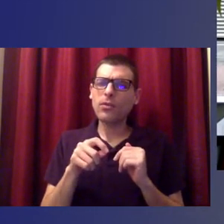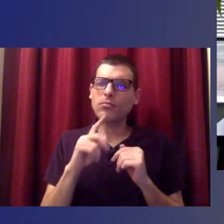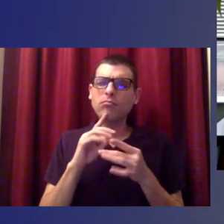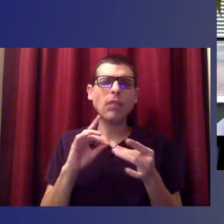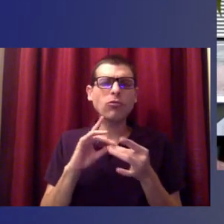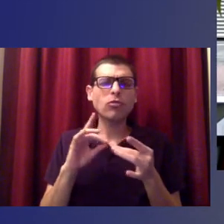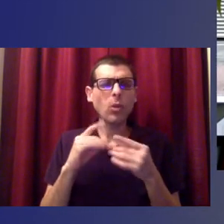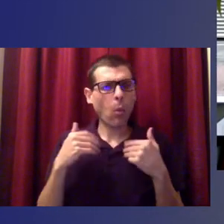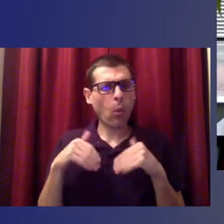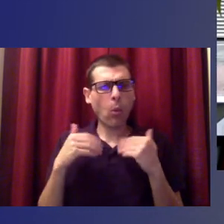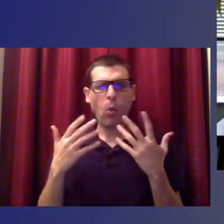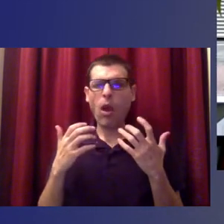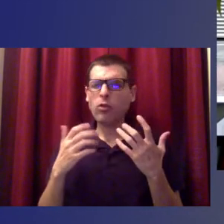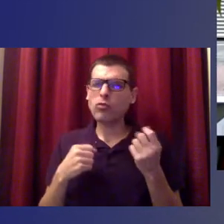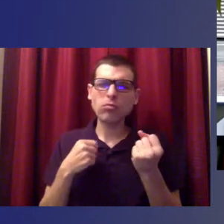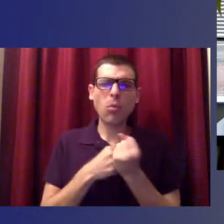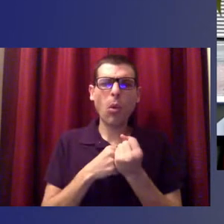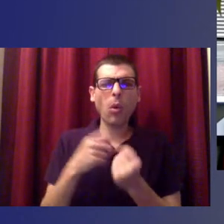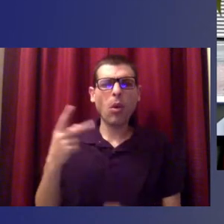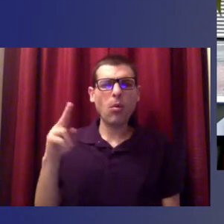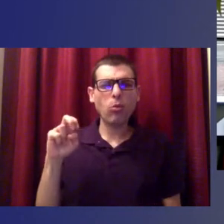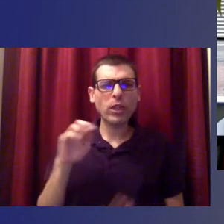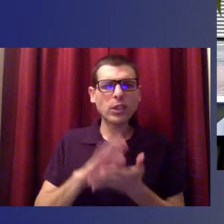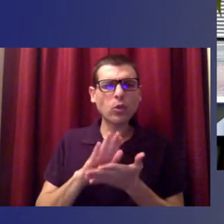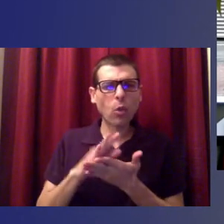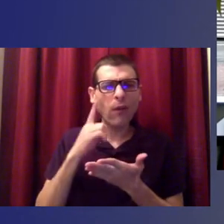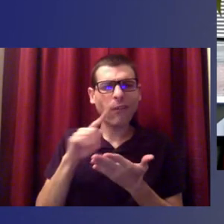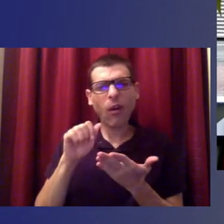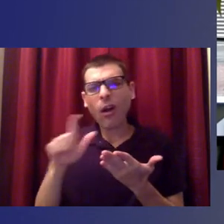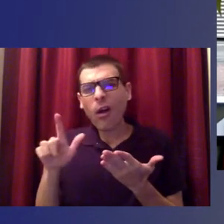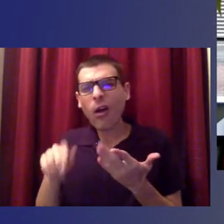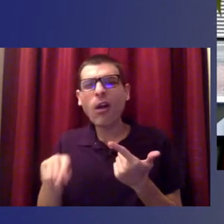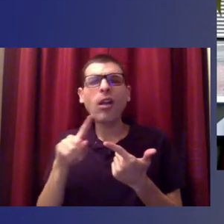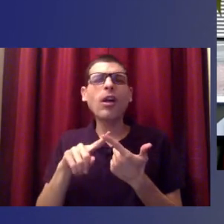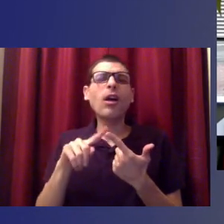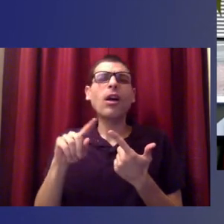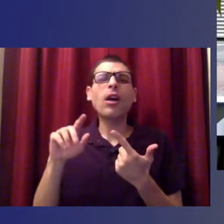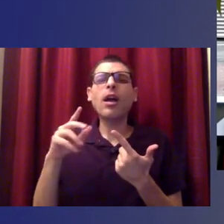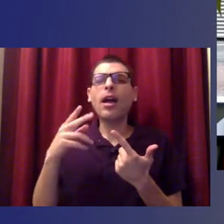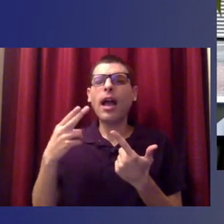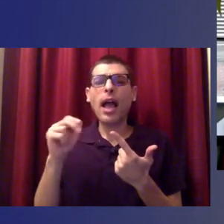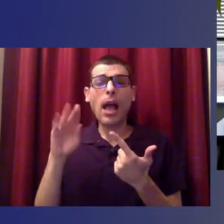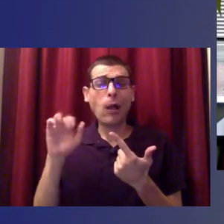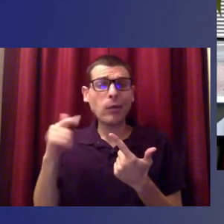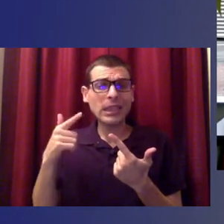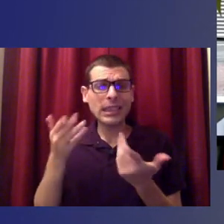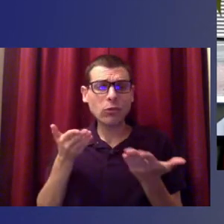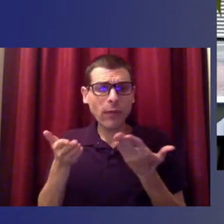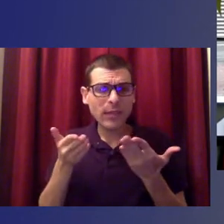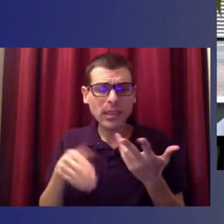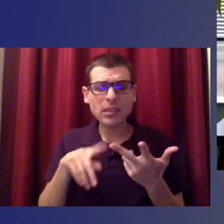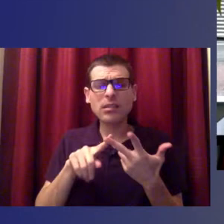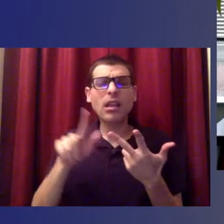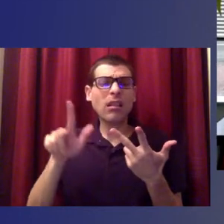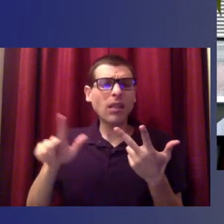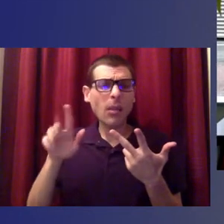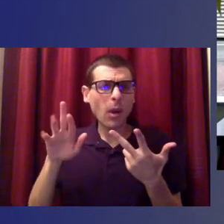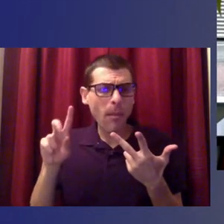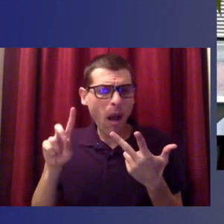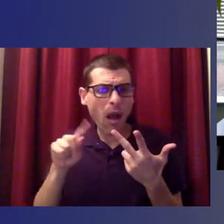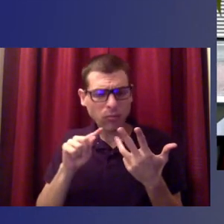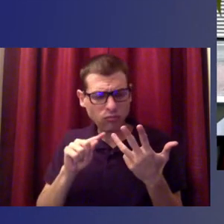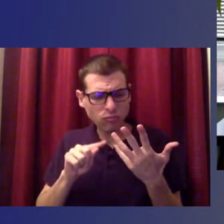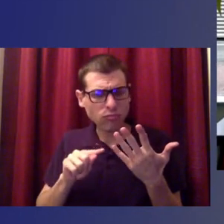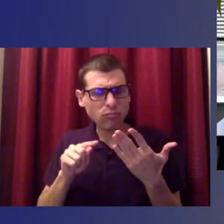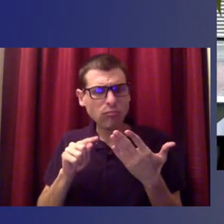in Preschool for All and the Supportive Housing Services measure, the library bond. We do